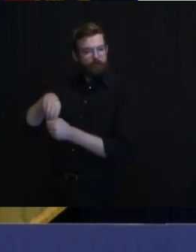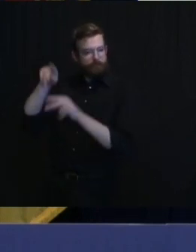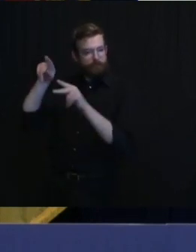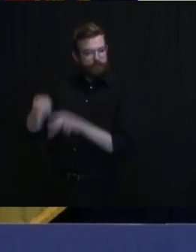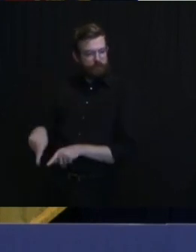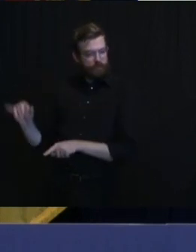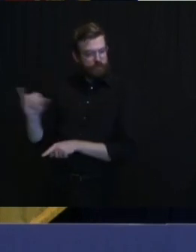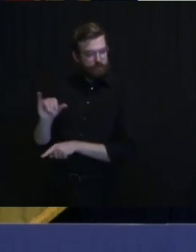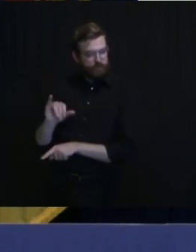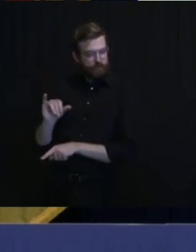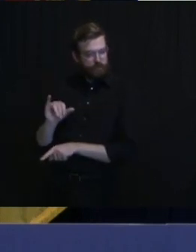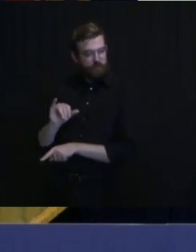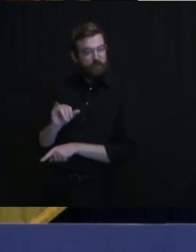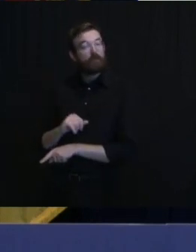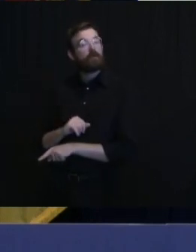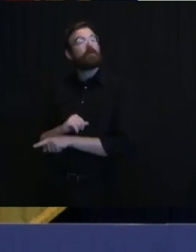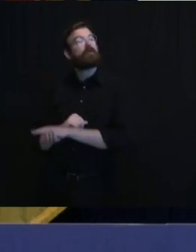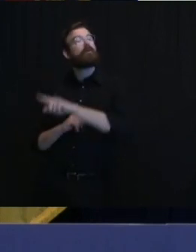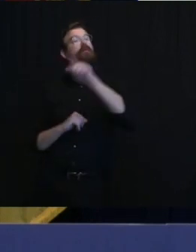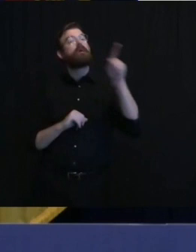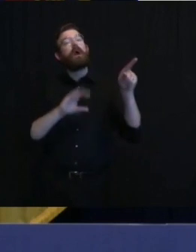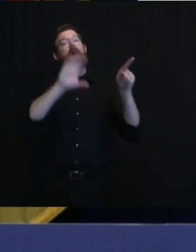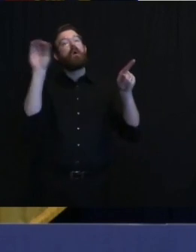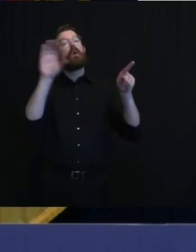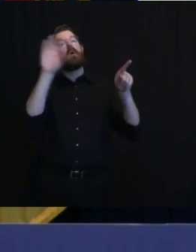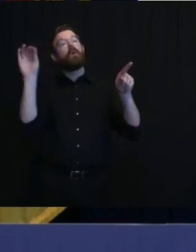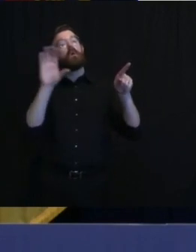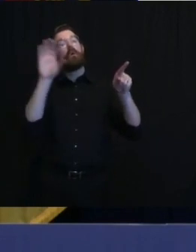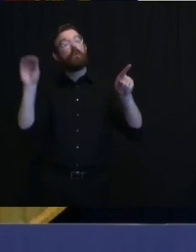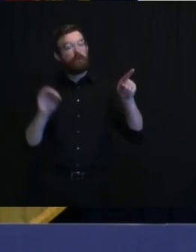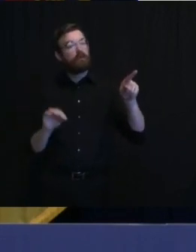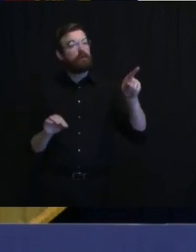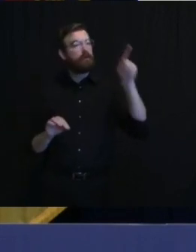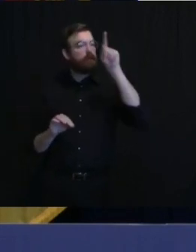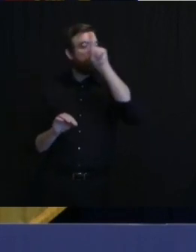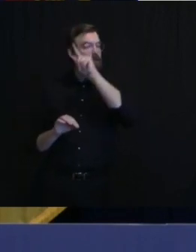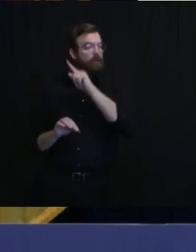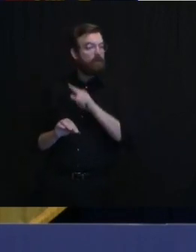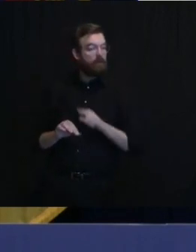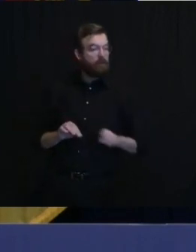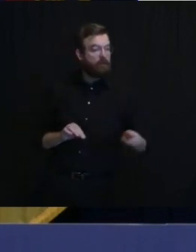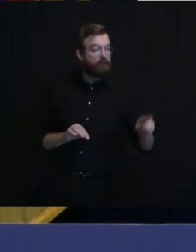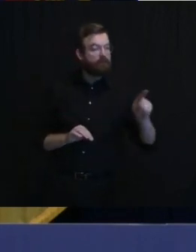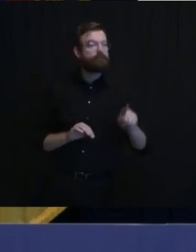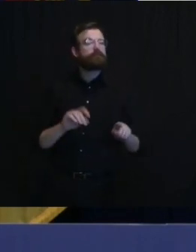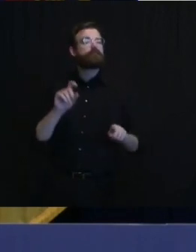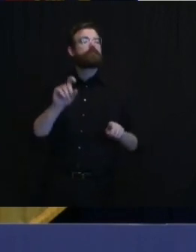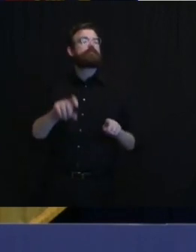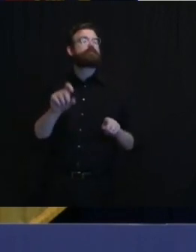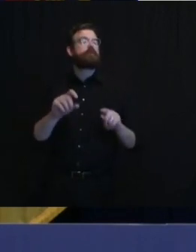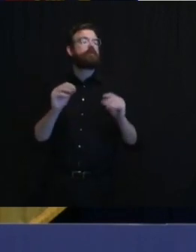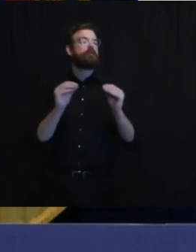least 50% capacity by county and at least one location per